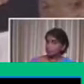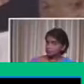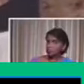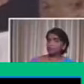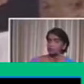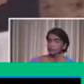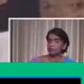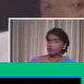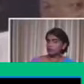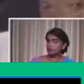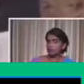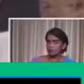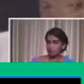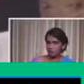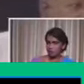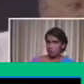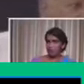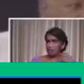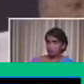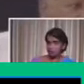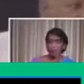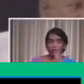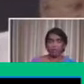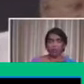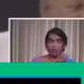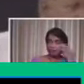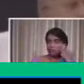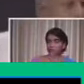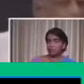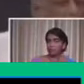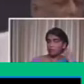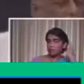Nobel Prize for economic. Correct, no?